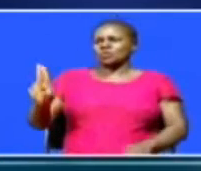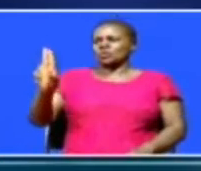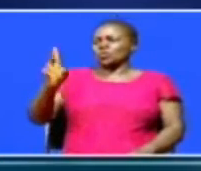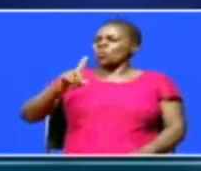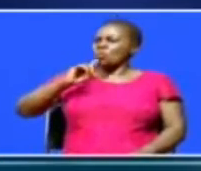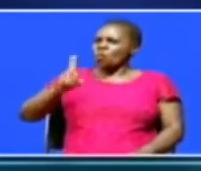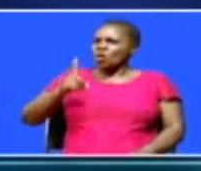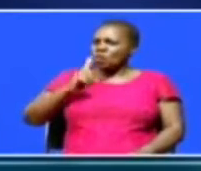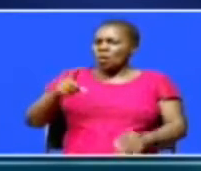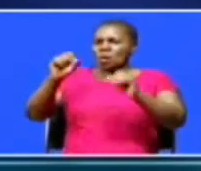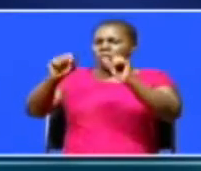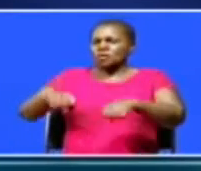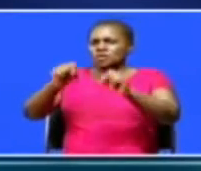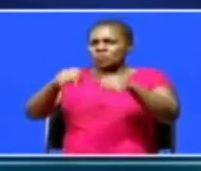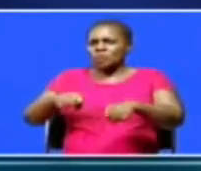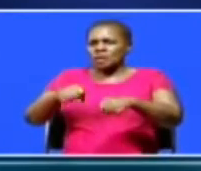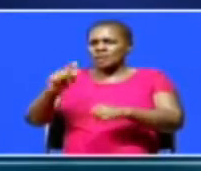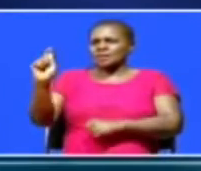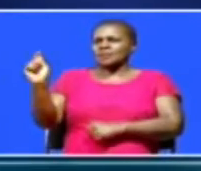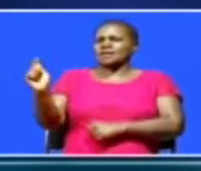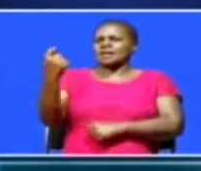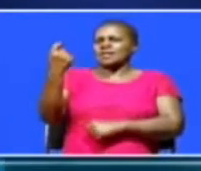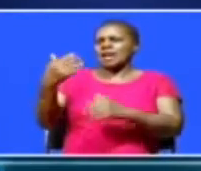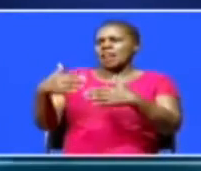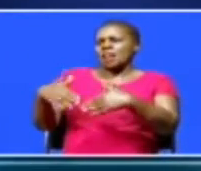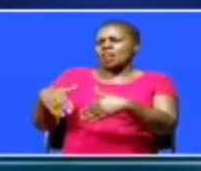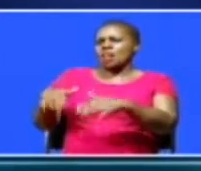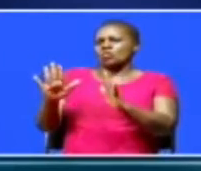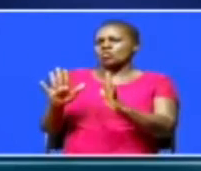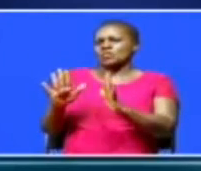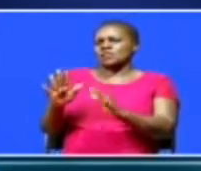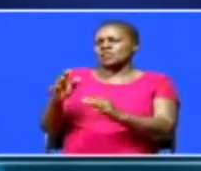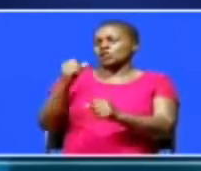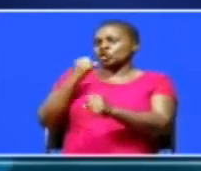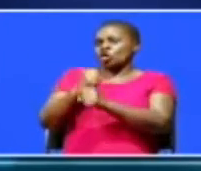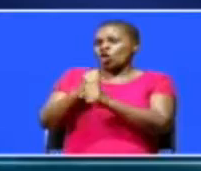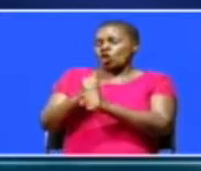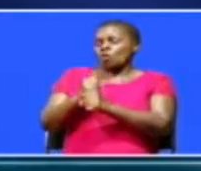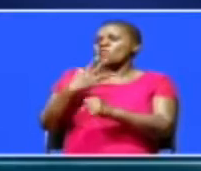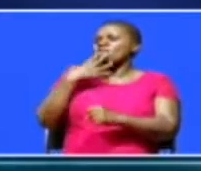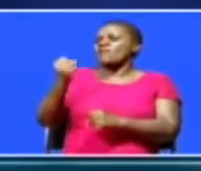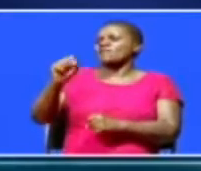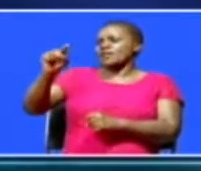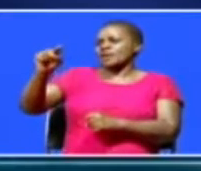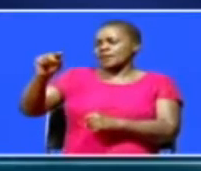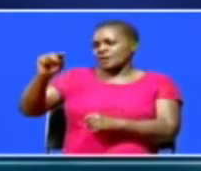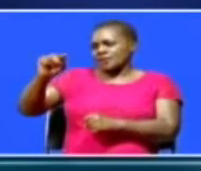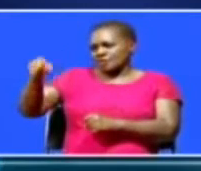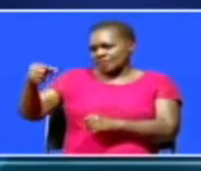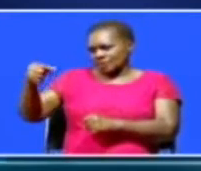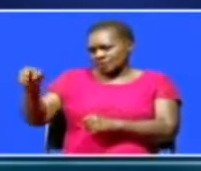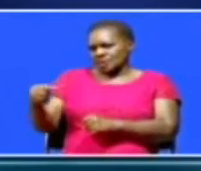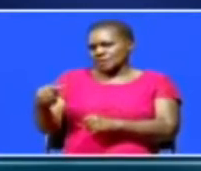recently warned of the possibility of Kenyans losing up to 500,000 jobs should the COVID-19 pandemic